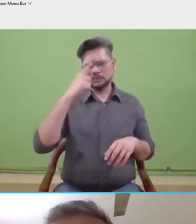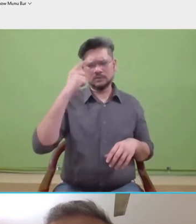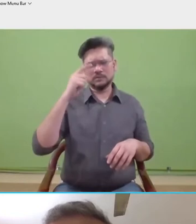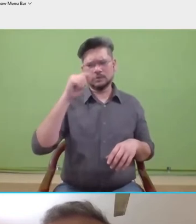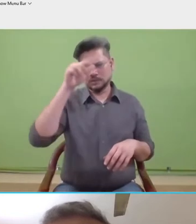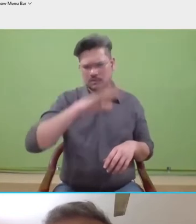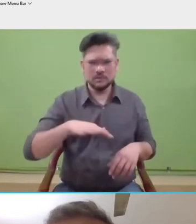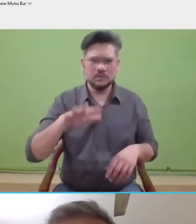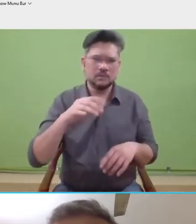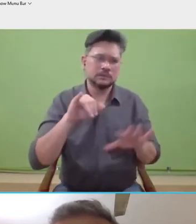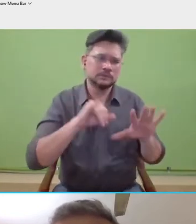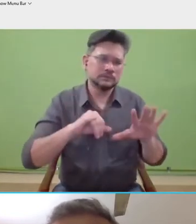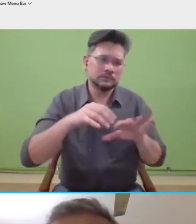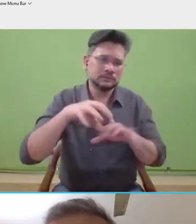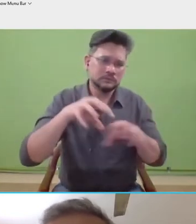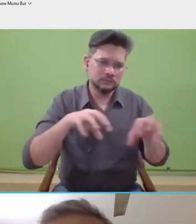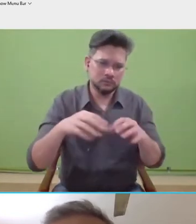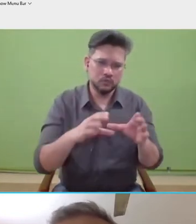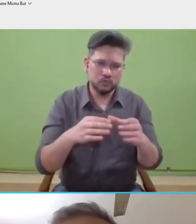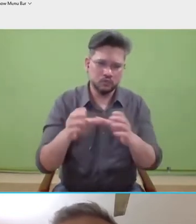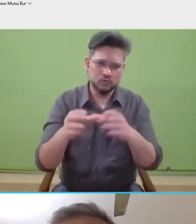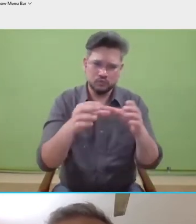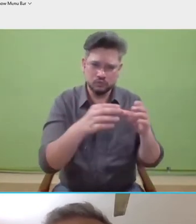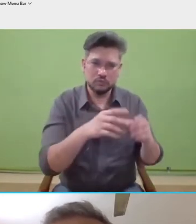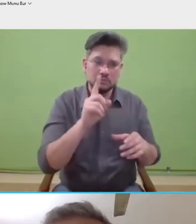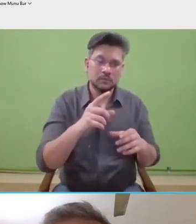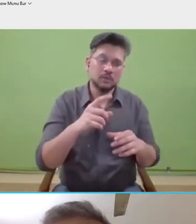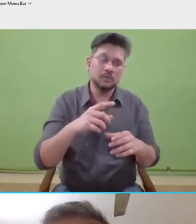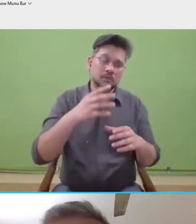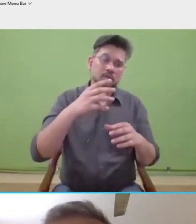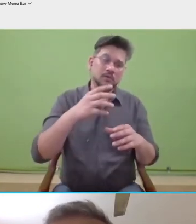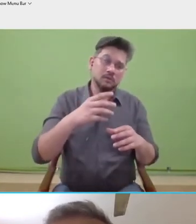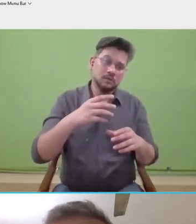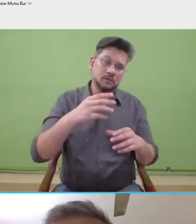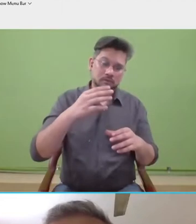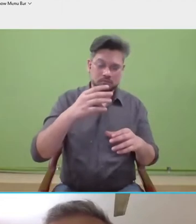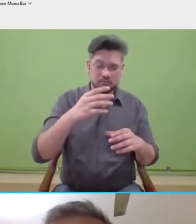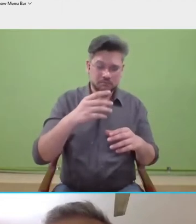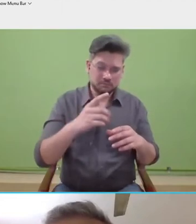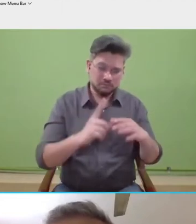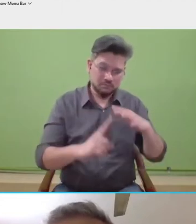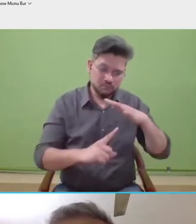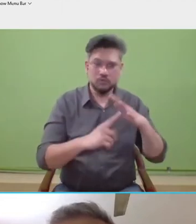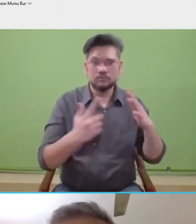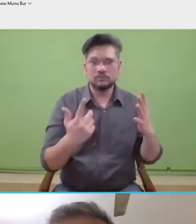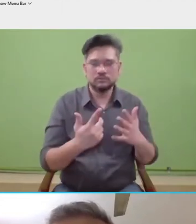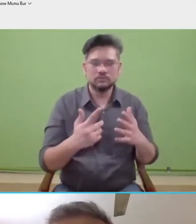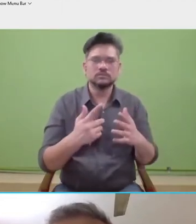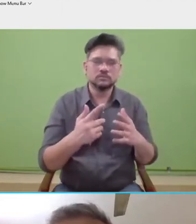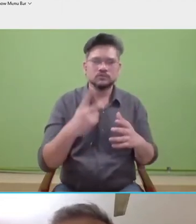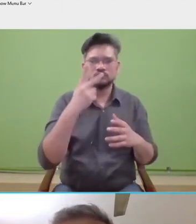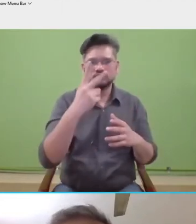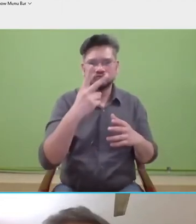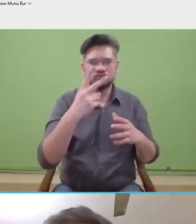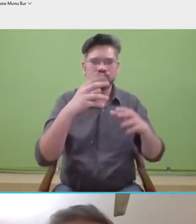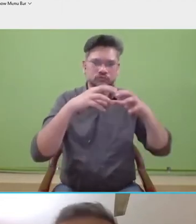groups two uh two major groups indo-aryan and dravidian and then you have this munda languages munda